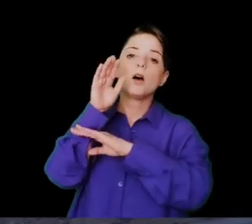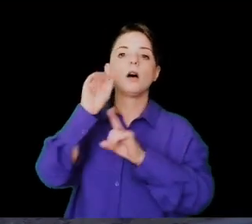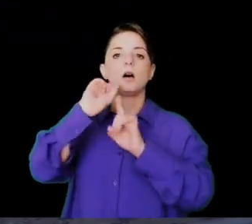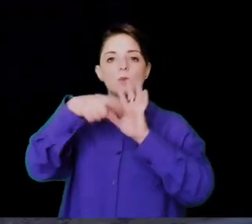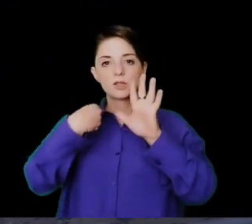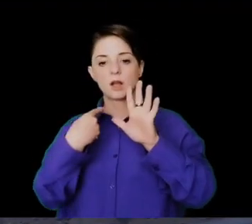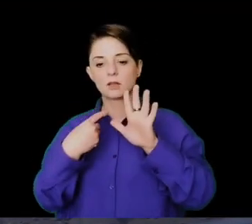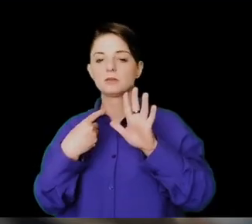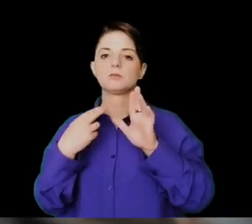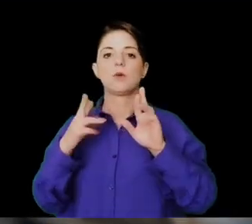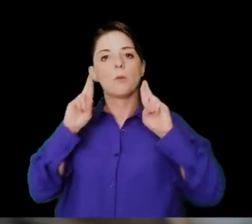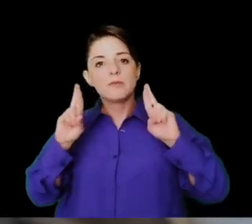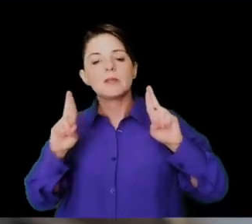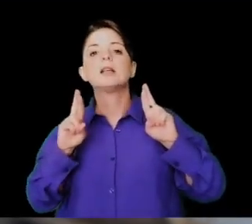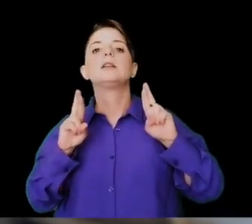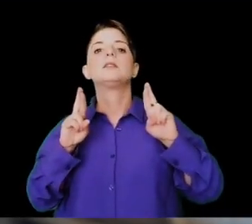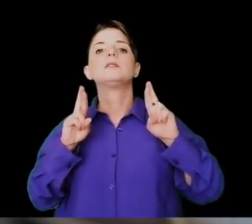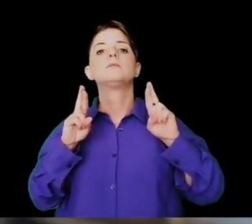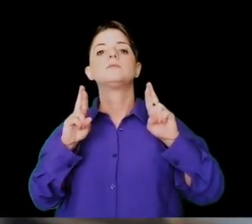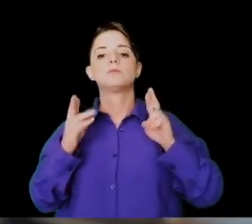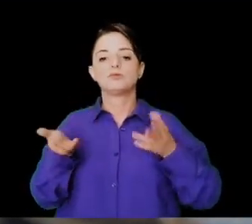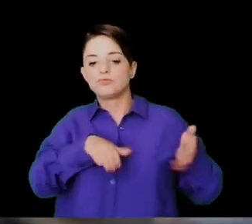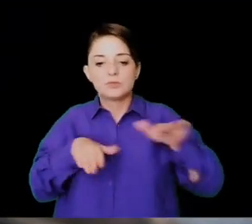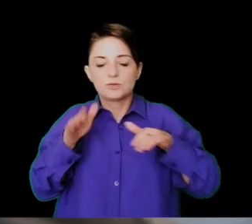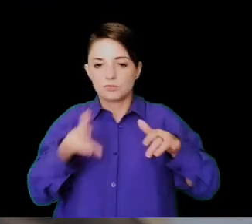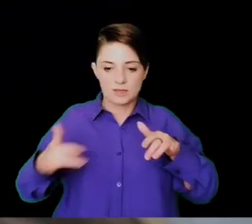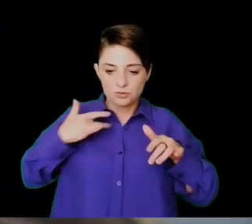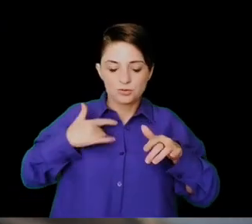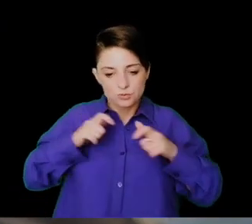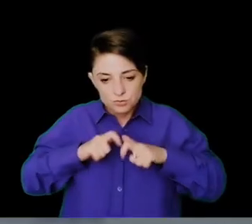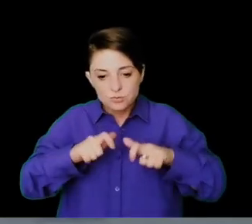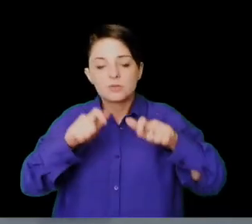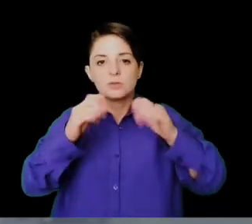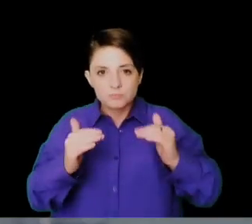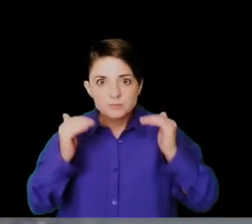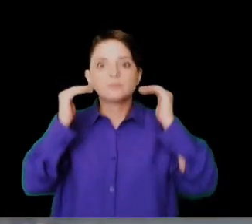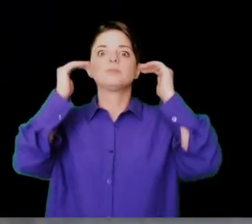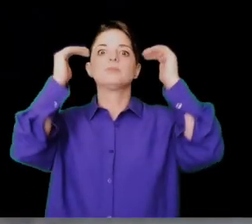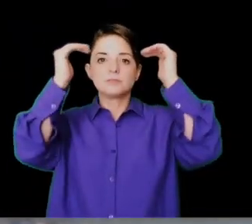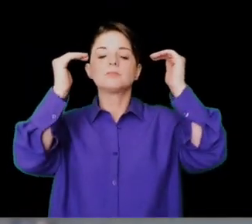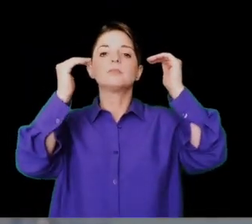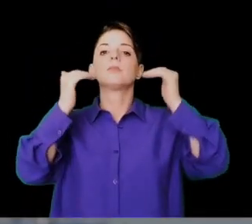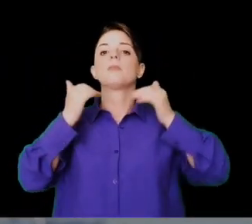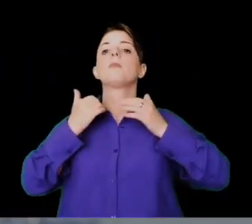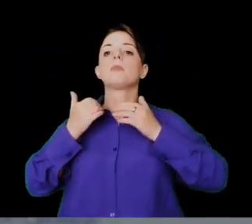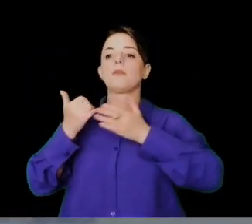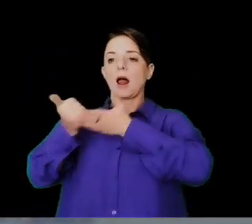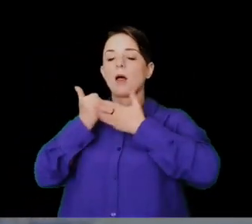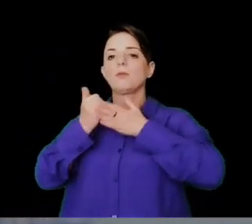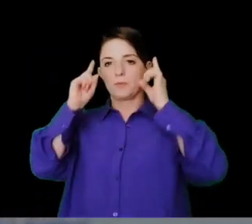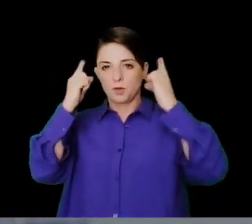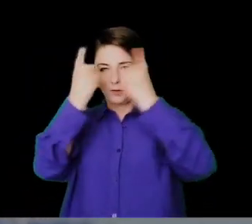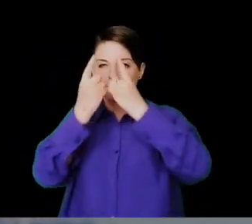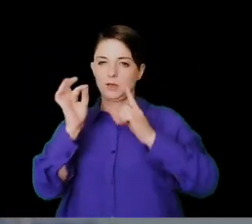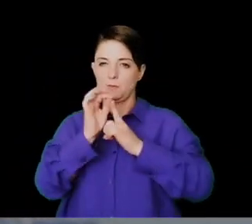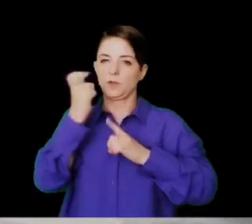In the future, the project is hoping to take oyster restoration to the next level, drawing on the research expertise of Dr. Joanne Preston and